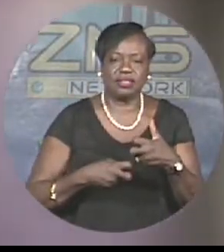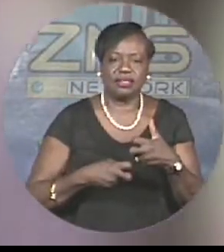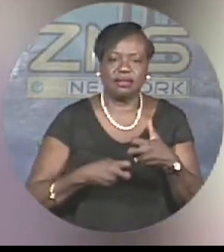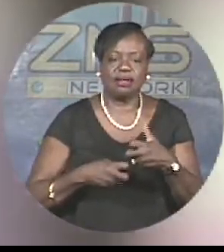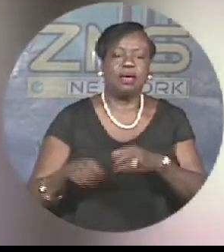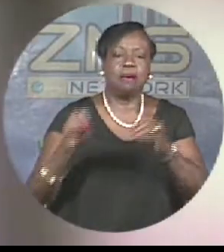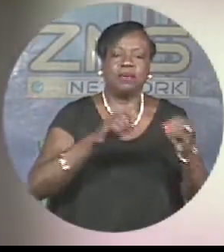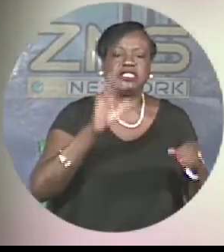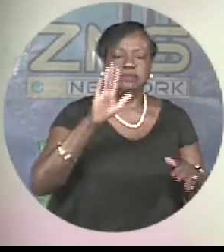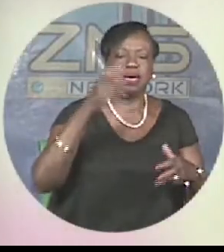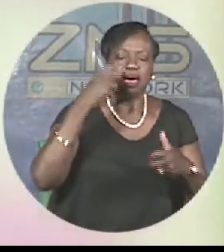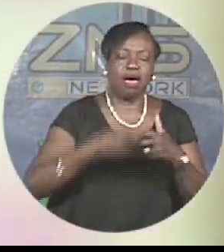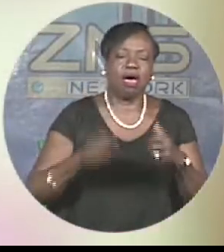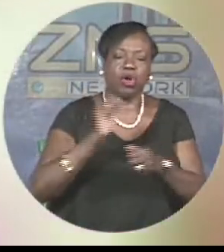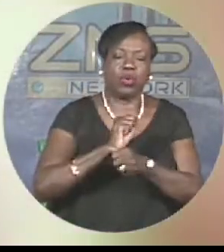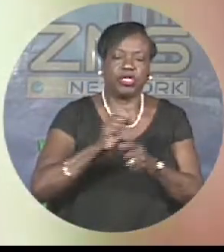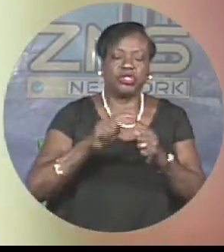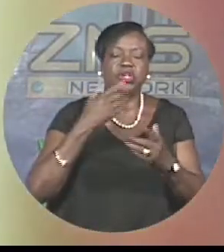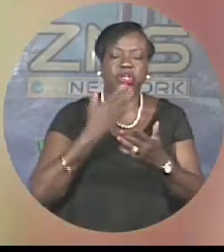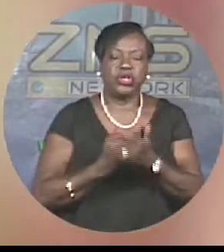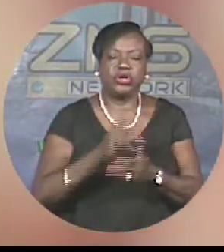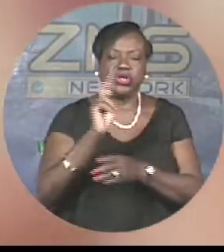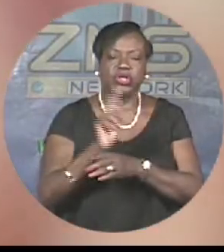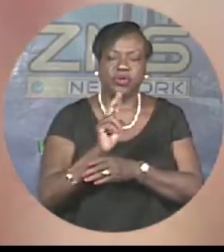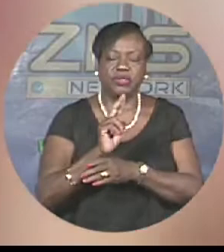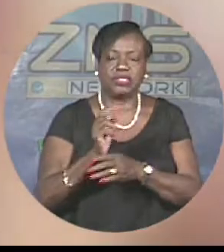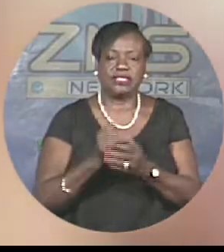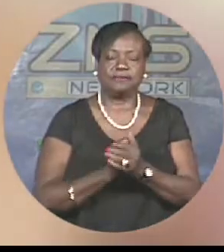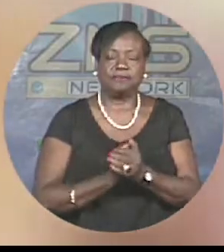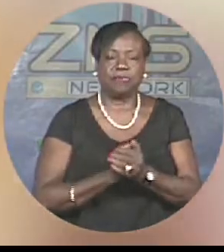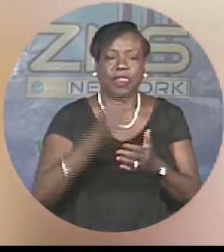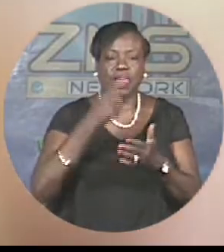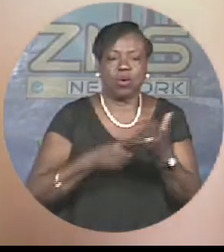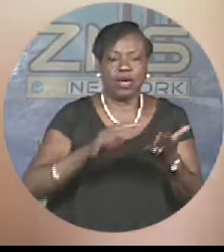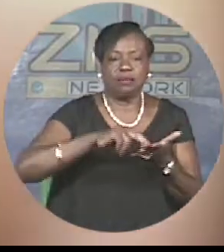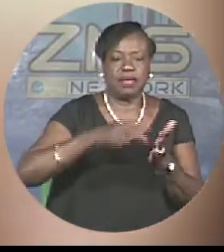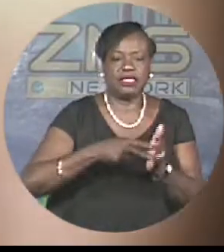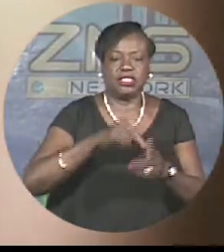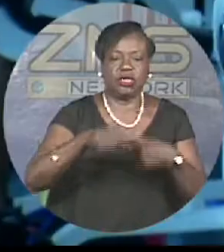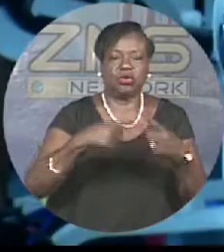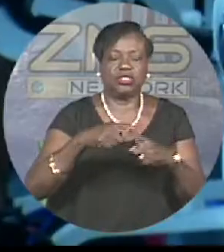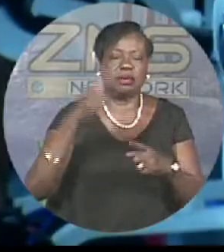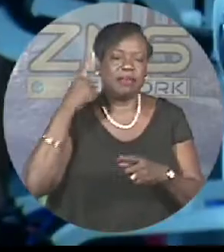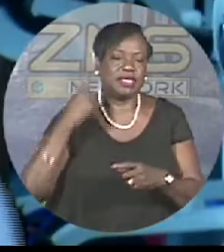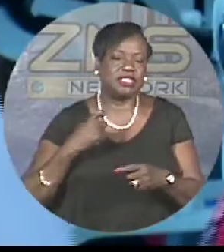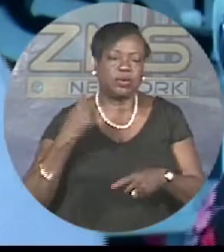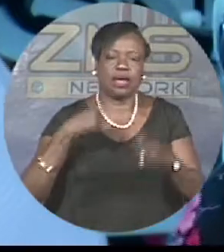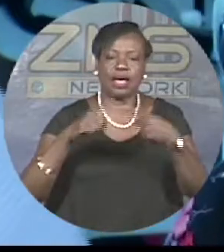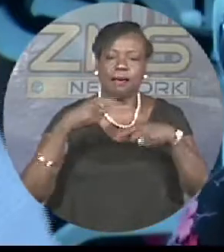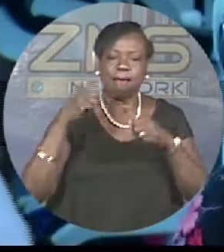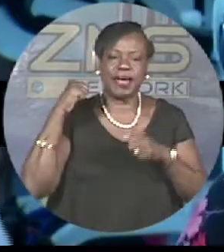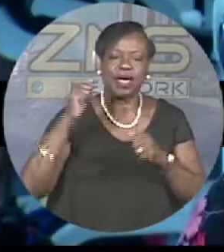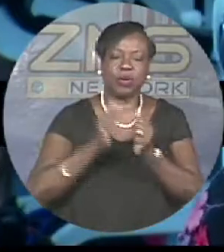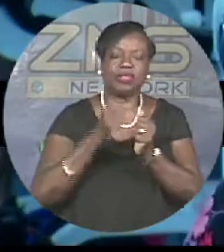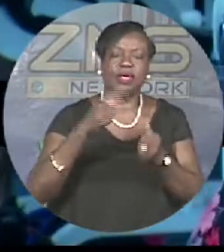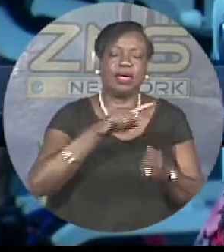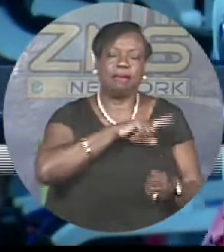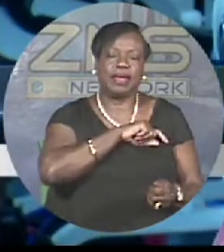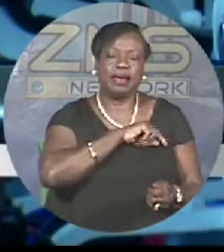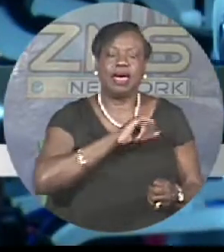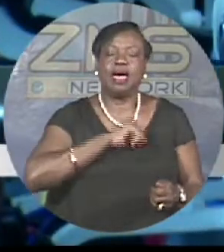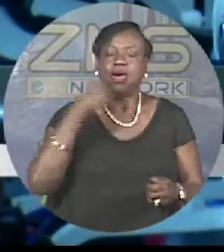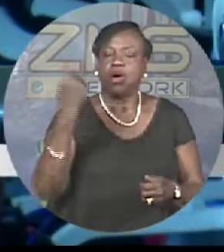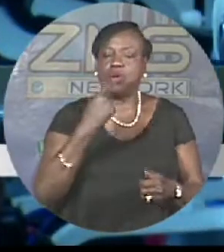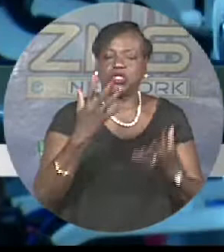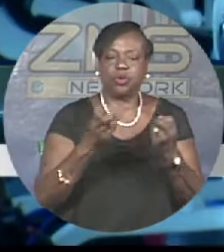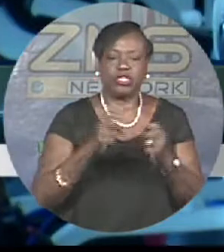my hard work to good use. What it would mean for you to go to Mexico and come back with a medal? I've always wanted to go and